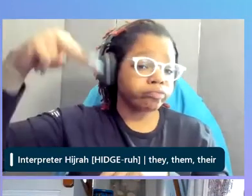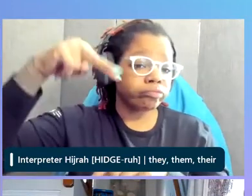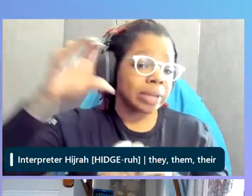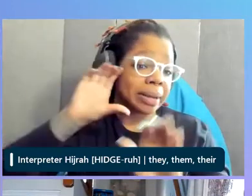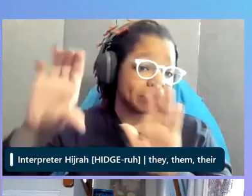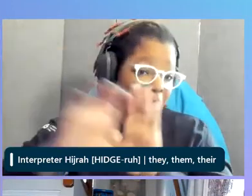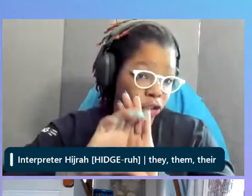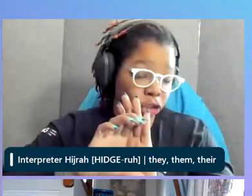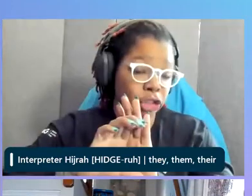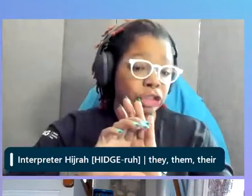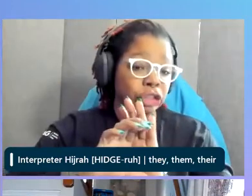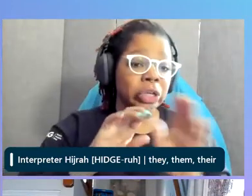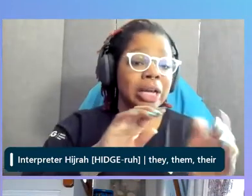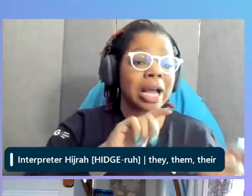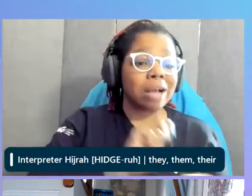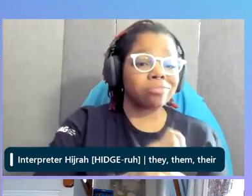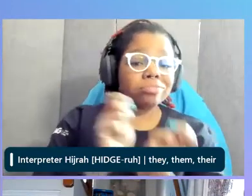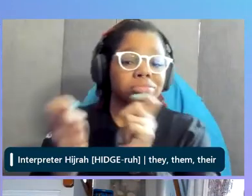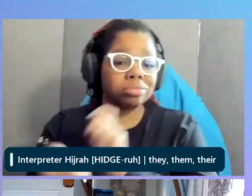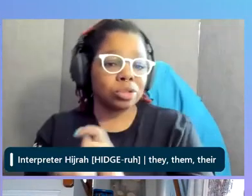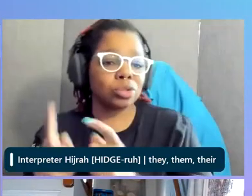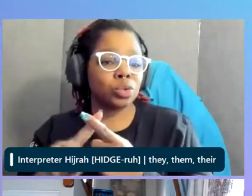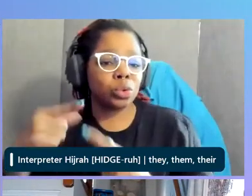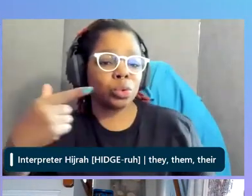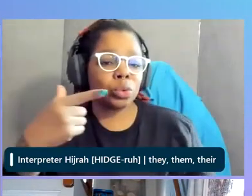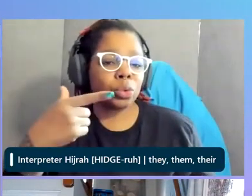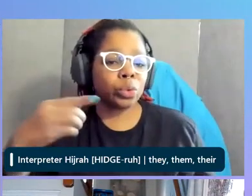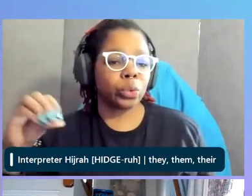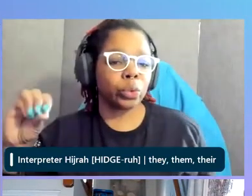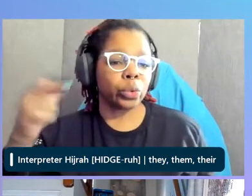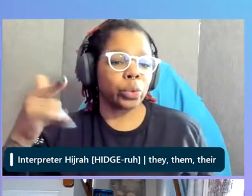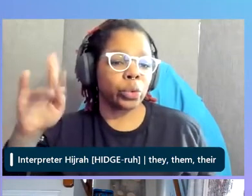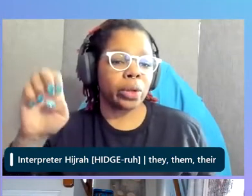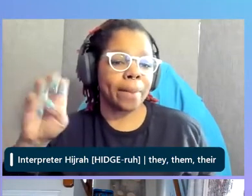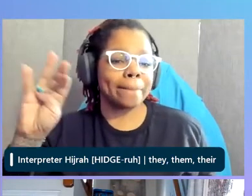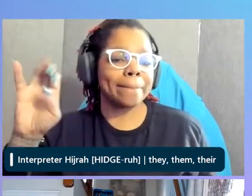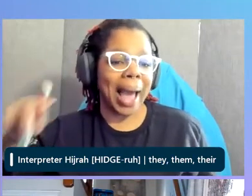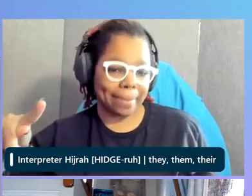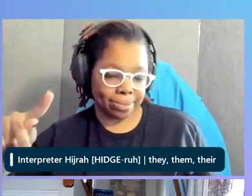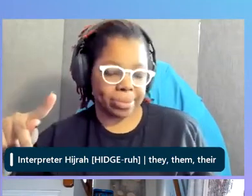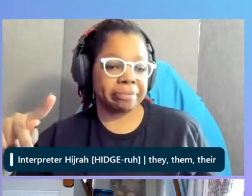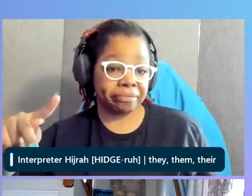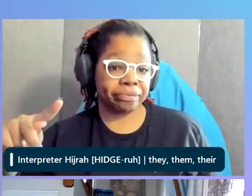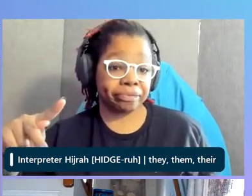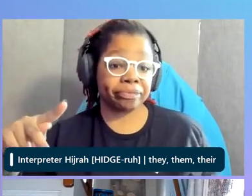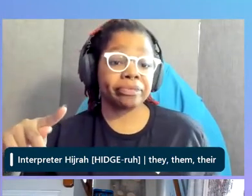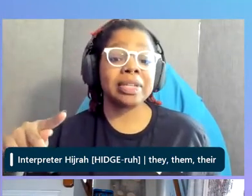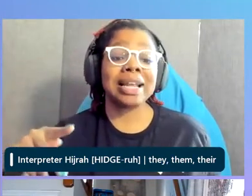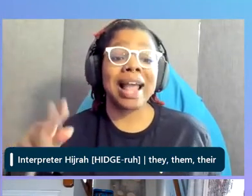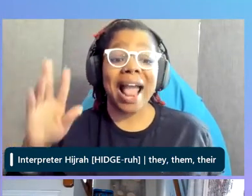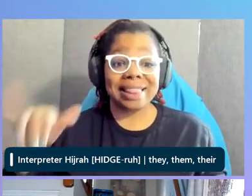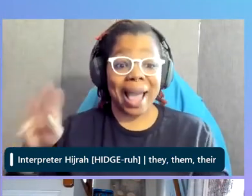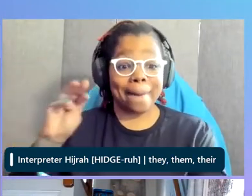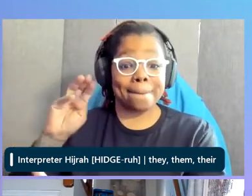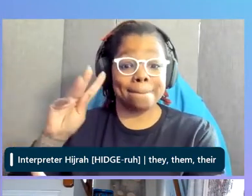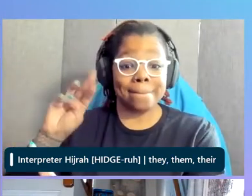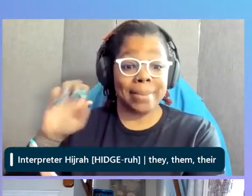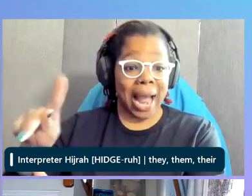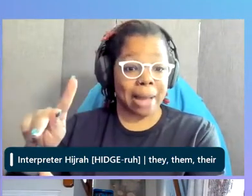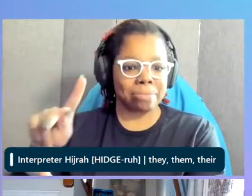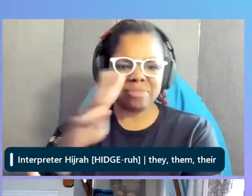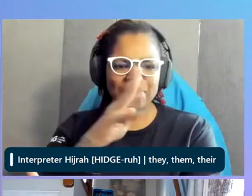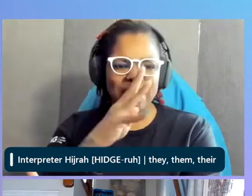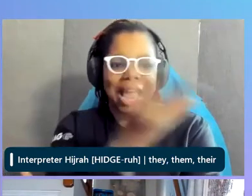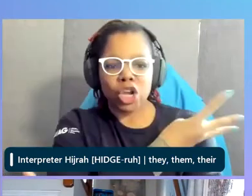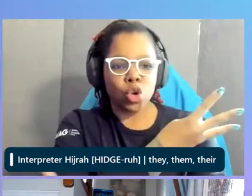them into what are essentially Google Maps, a generated map. And then they were supposed to take a look at that generated map, pretend like they'd never